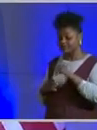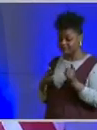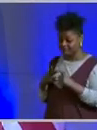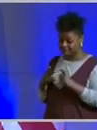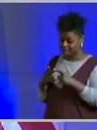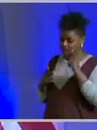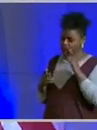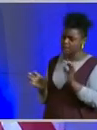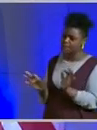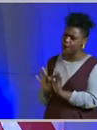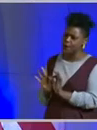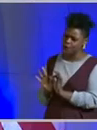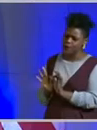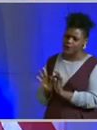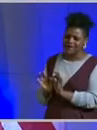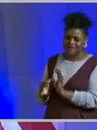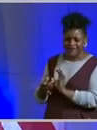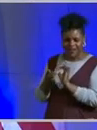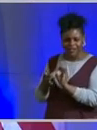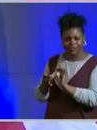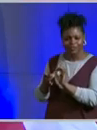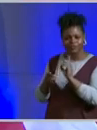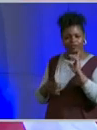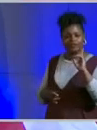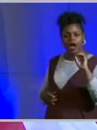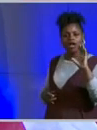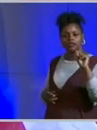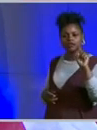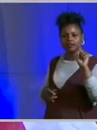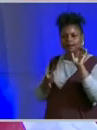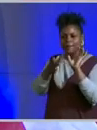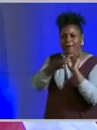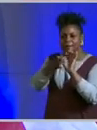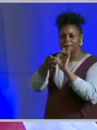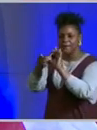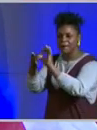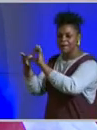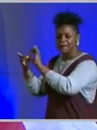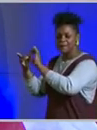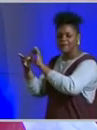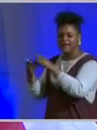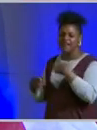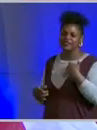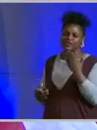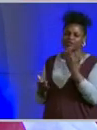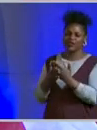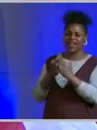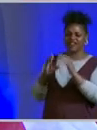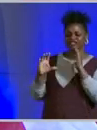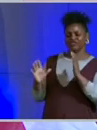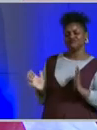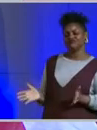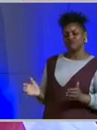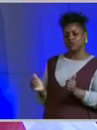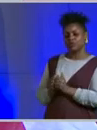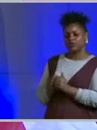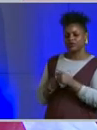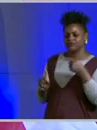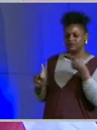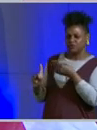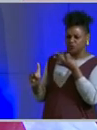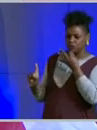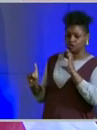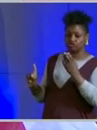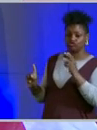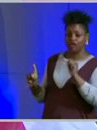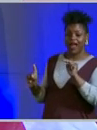important is to connect the dots in education. I had a really great conversation with the incoming chancellor of the K-12 system,